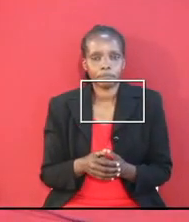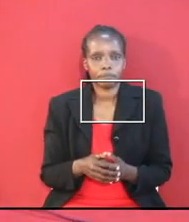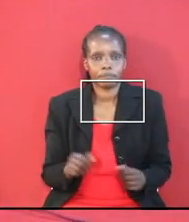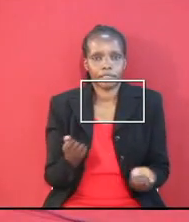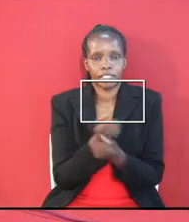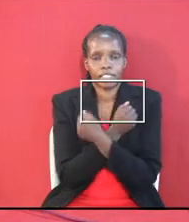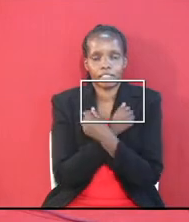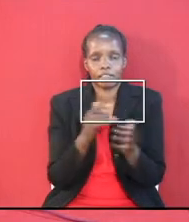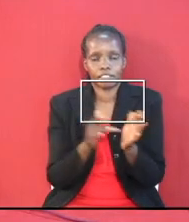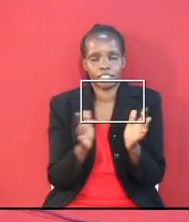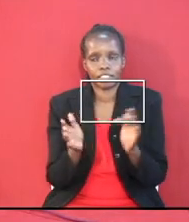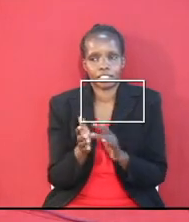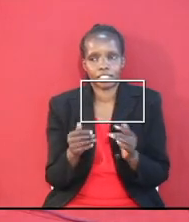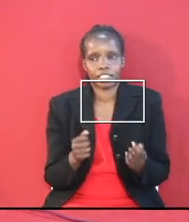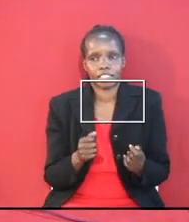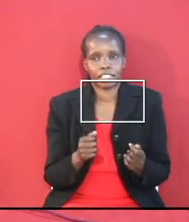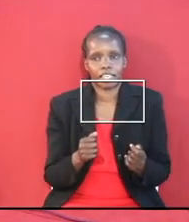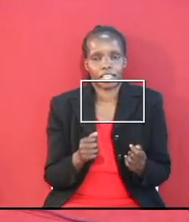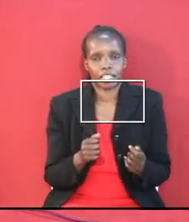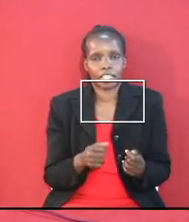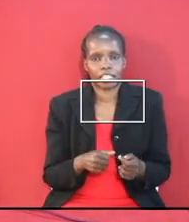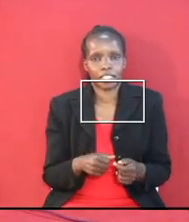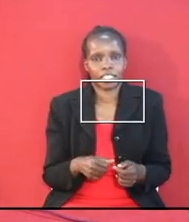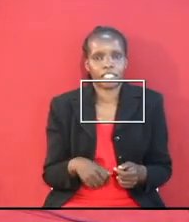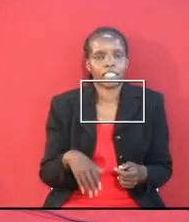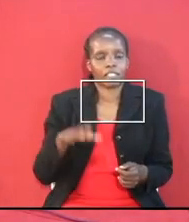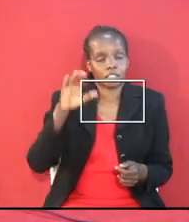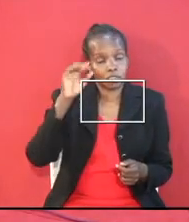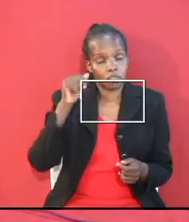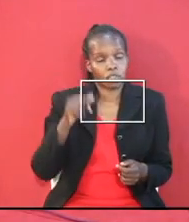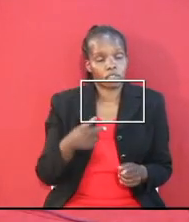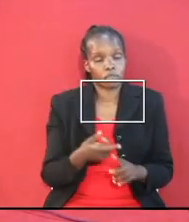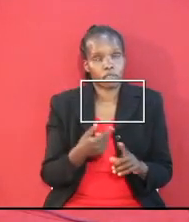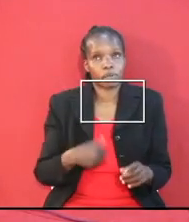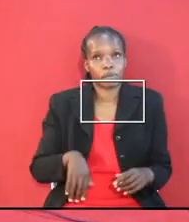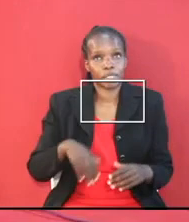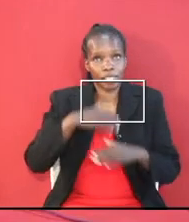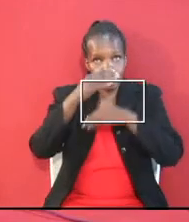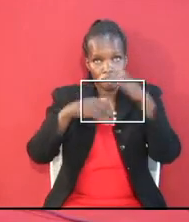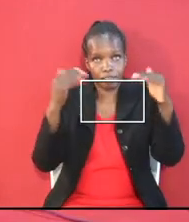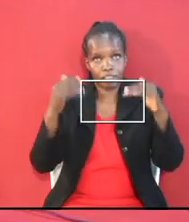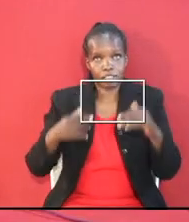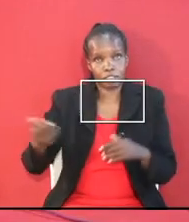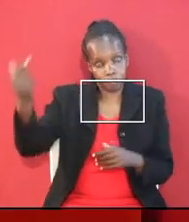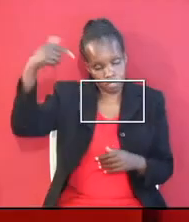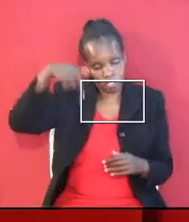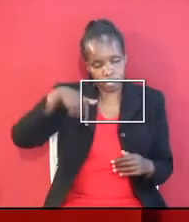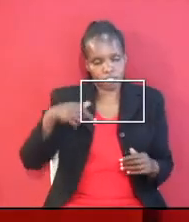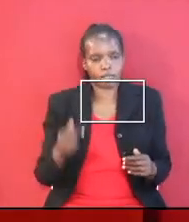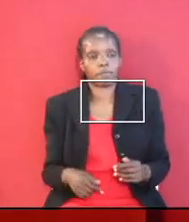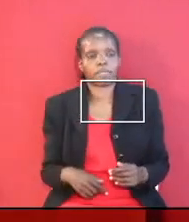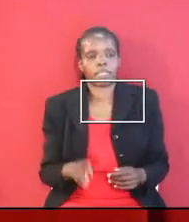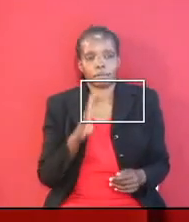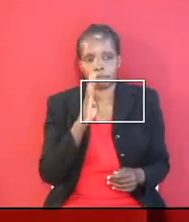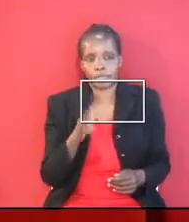I love Jesus. I love Jesus. Jesus was called from heaven to come and do what? And